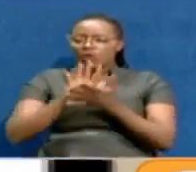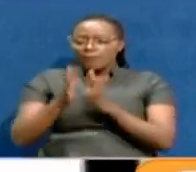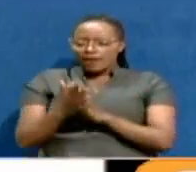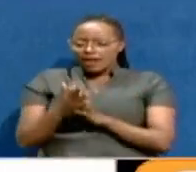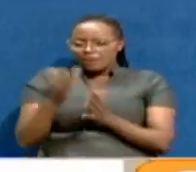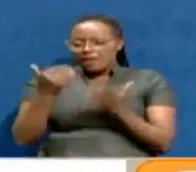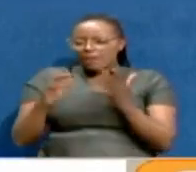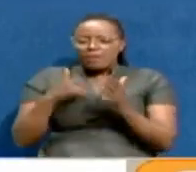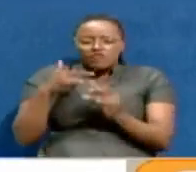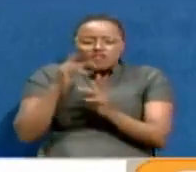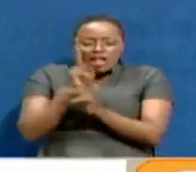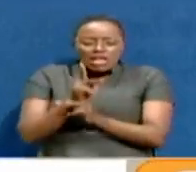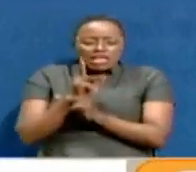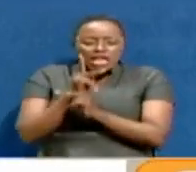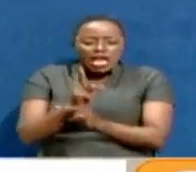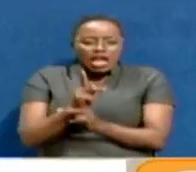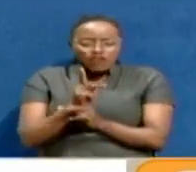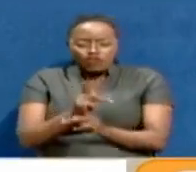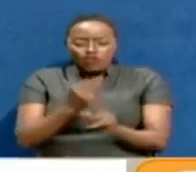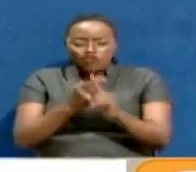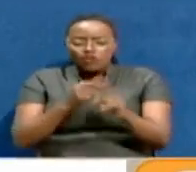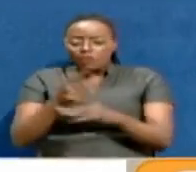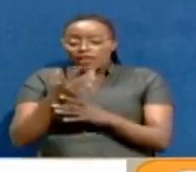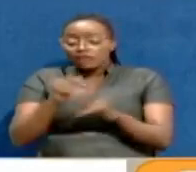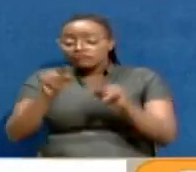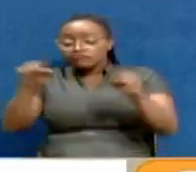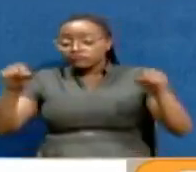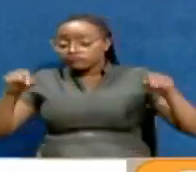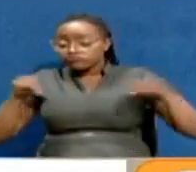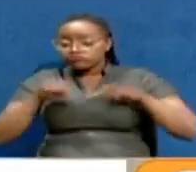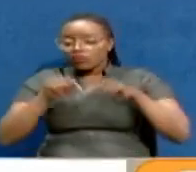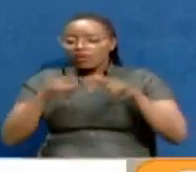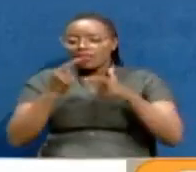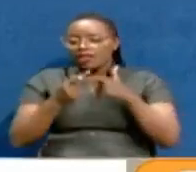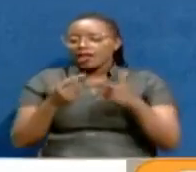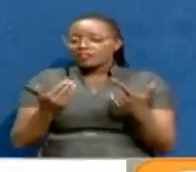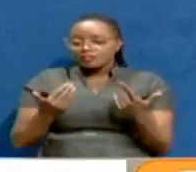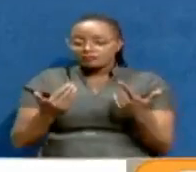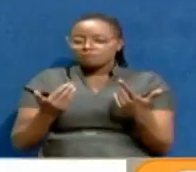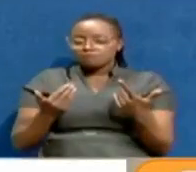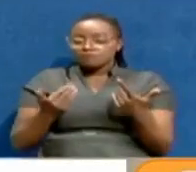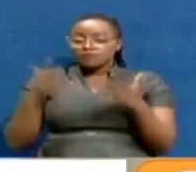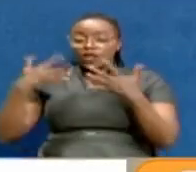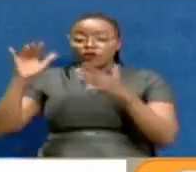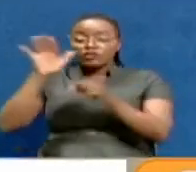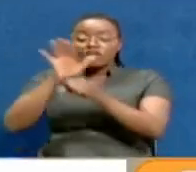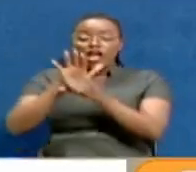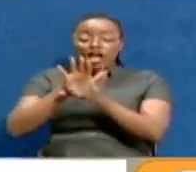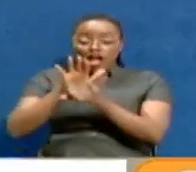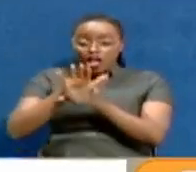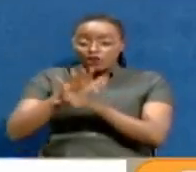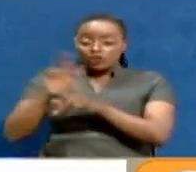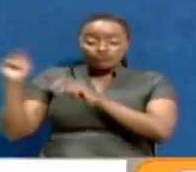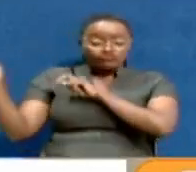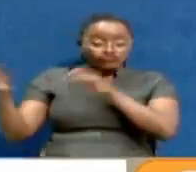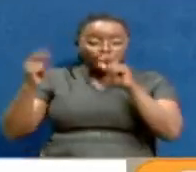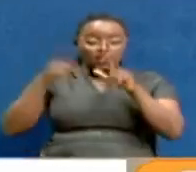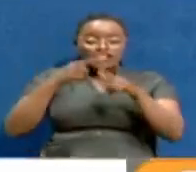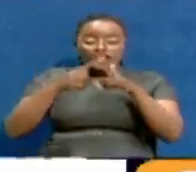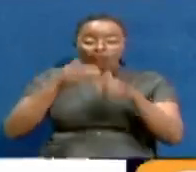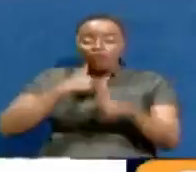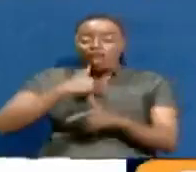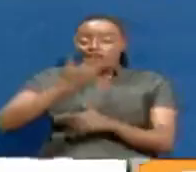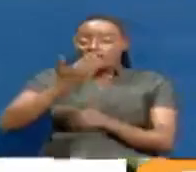so kind of very careful from the tee box, you'll end up losing a lot of shots when you make a